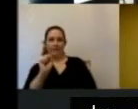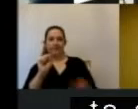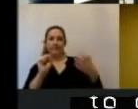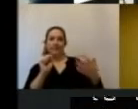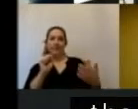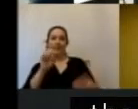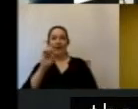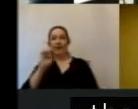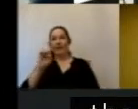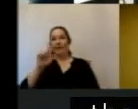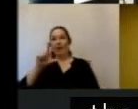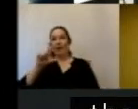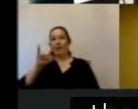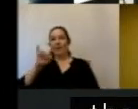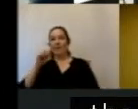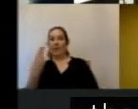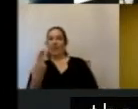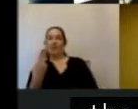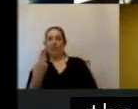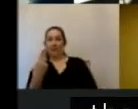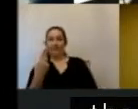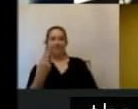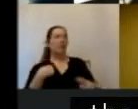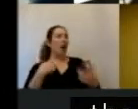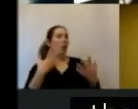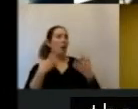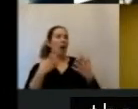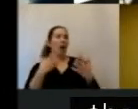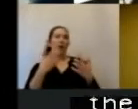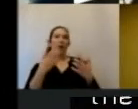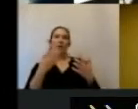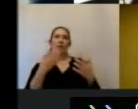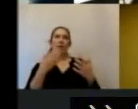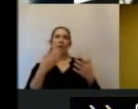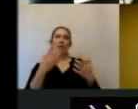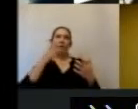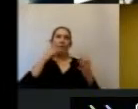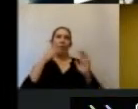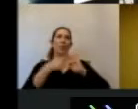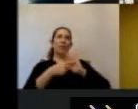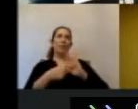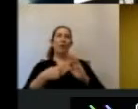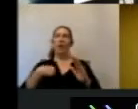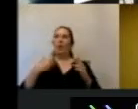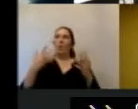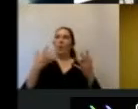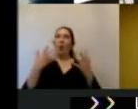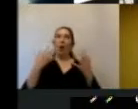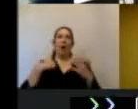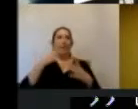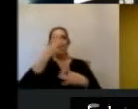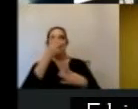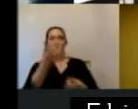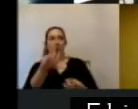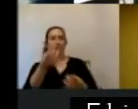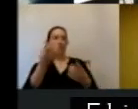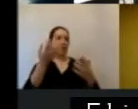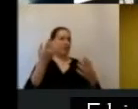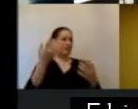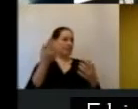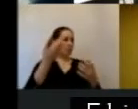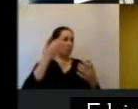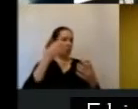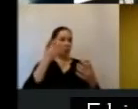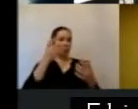It's always helpful to see, you know, what's written what's at the written